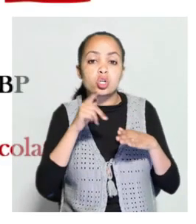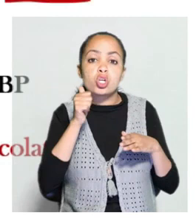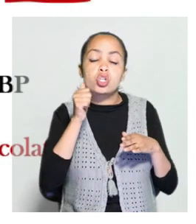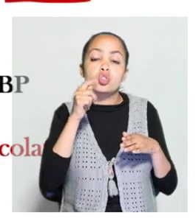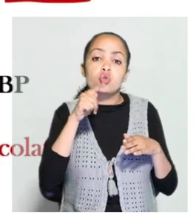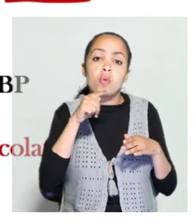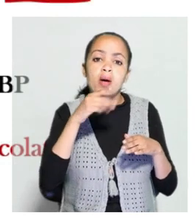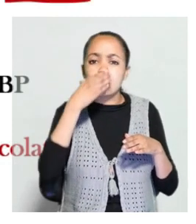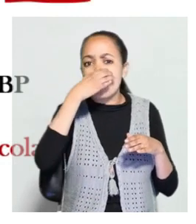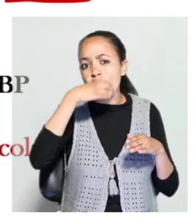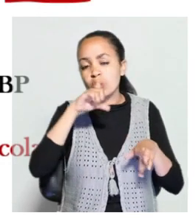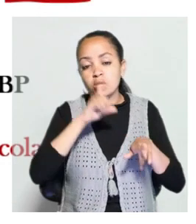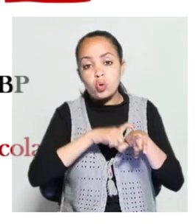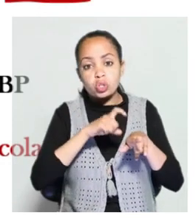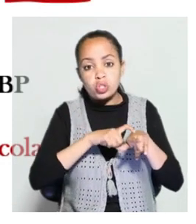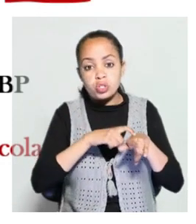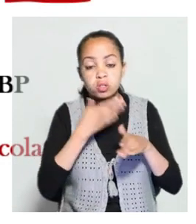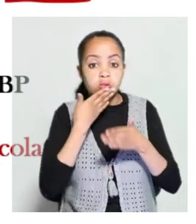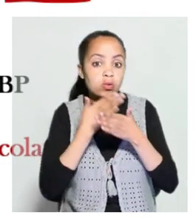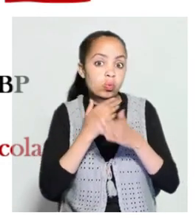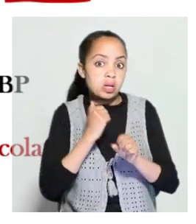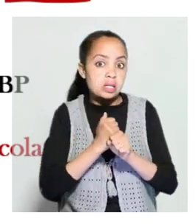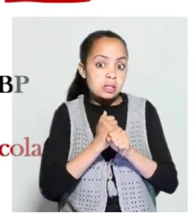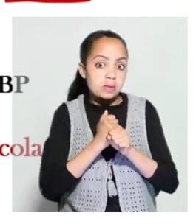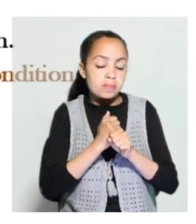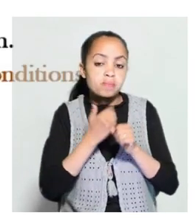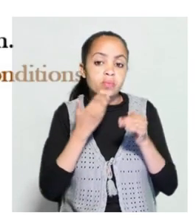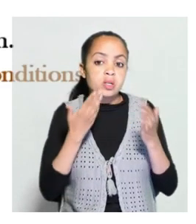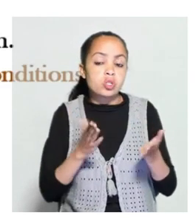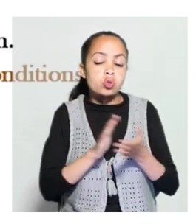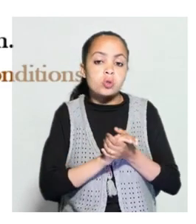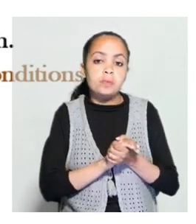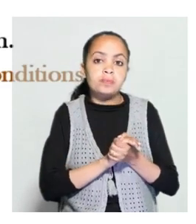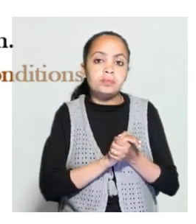condition. Well done. So,